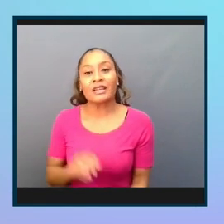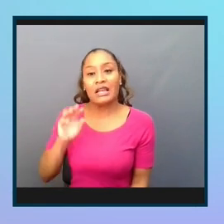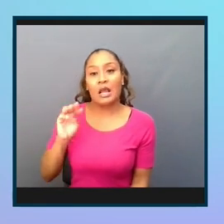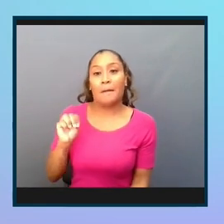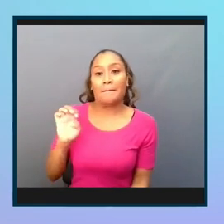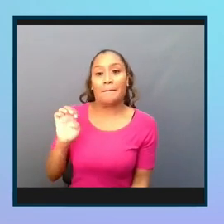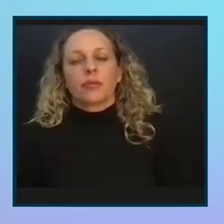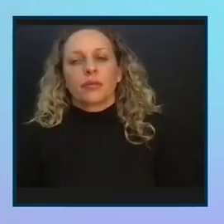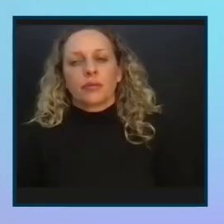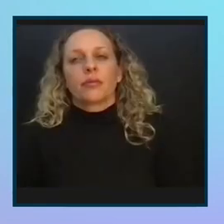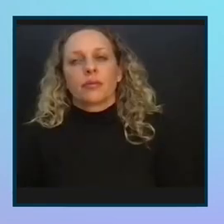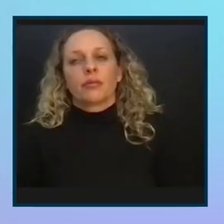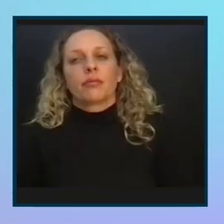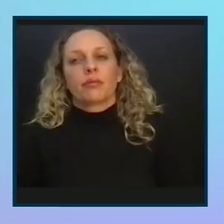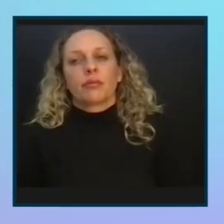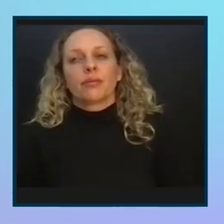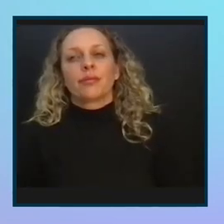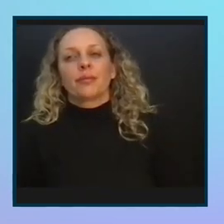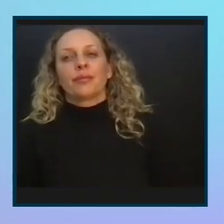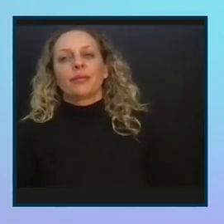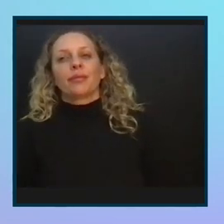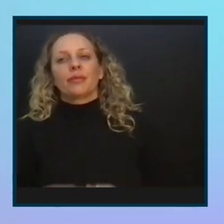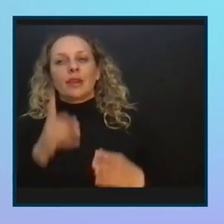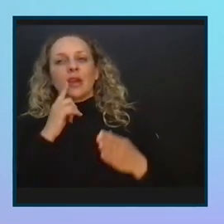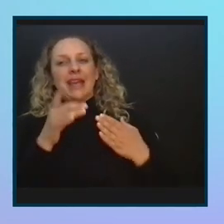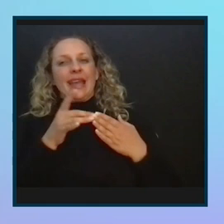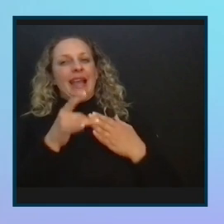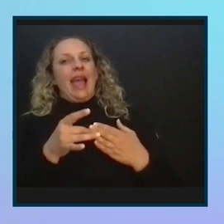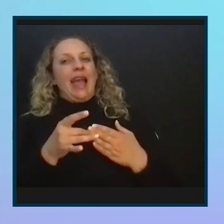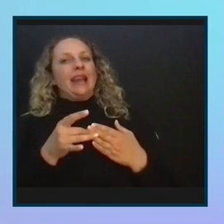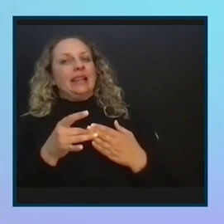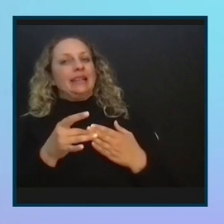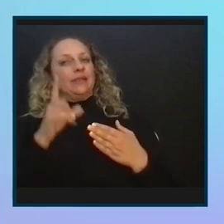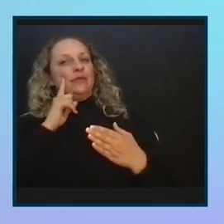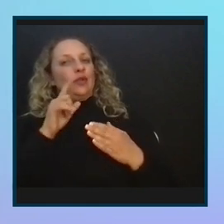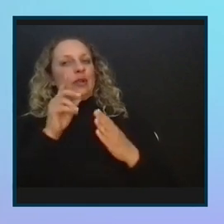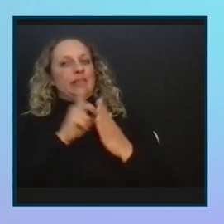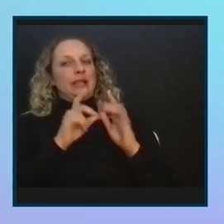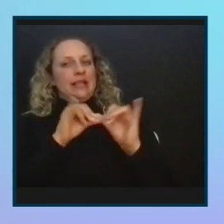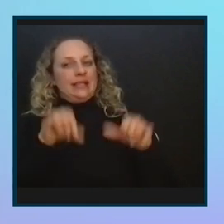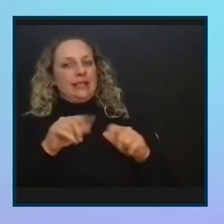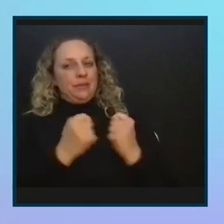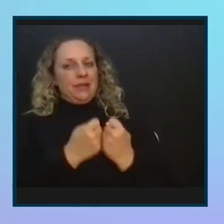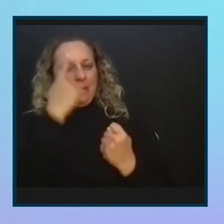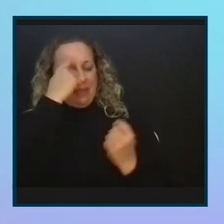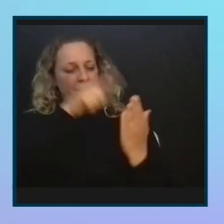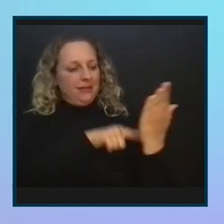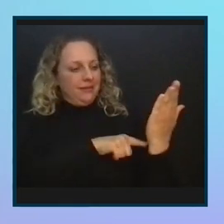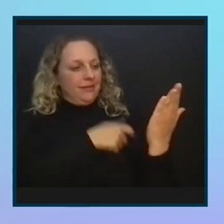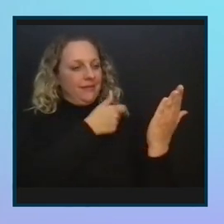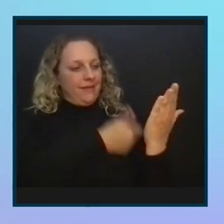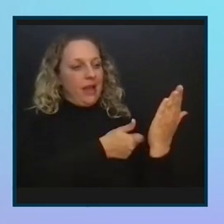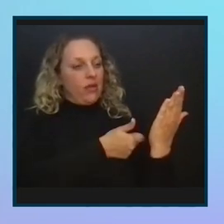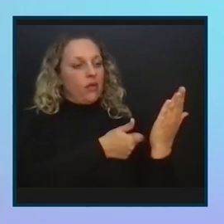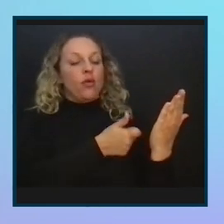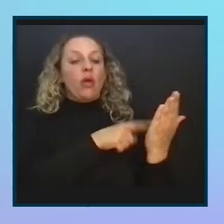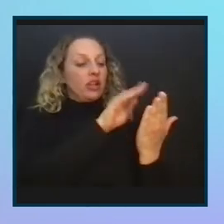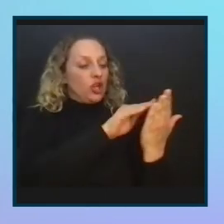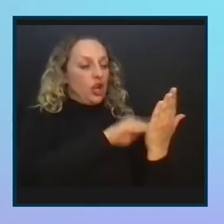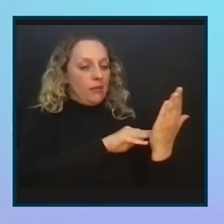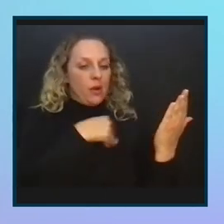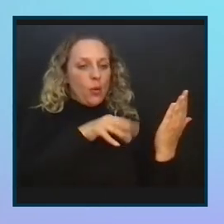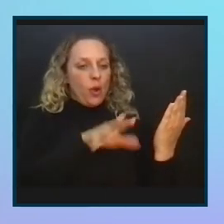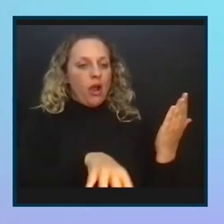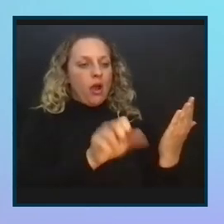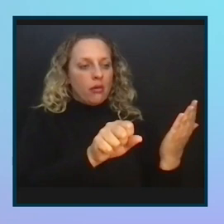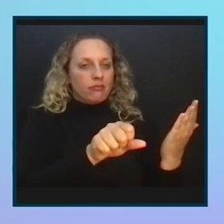to provide guidance for the design system team. Some of this does get adopted into the documentation that is provided with the